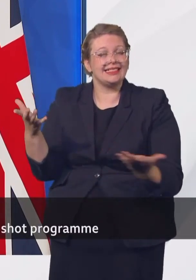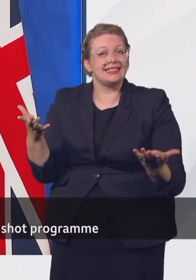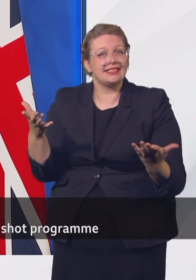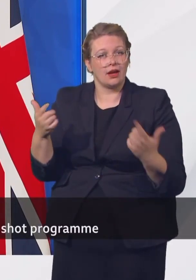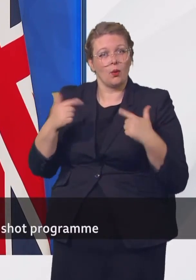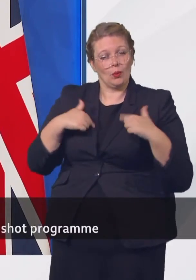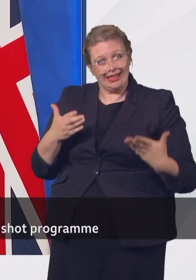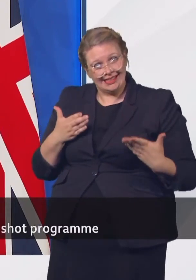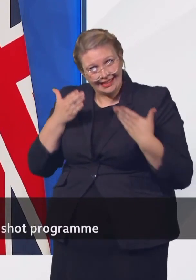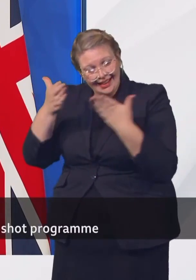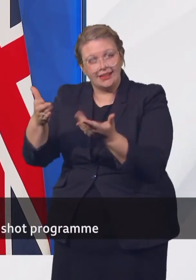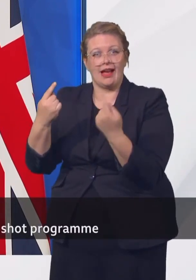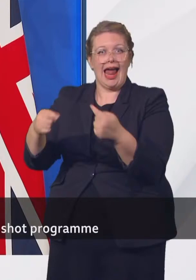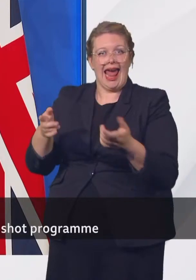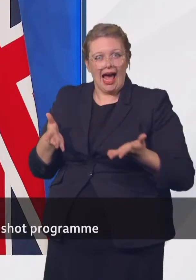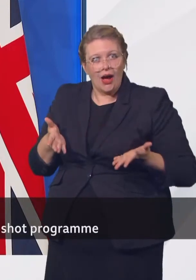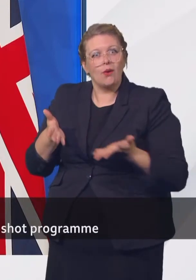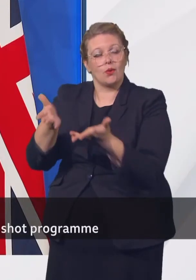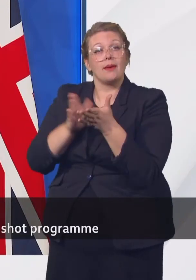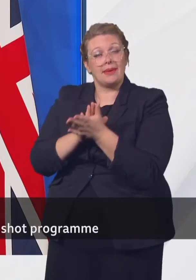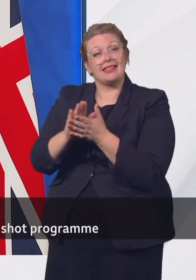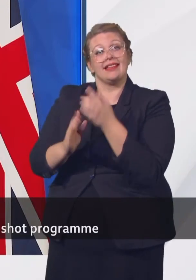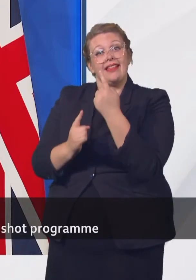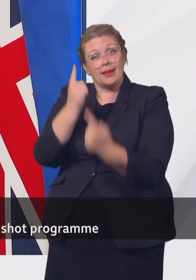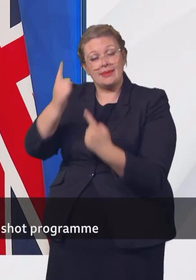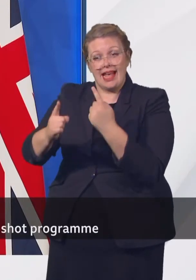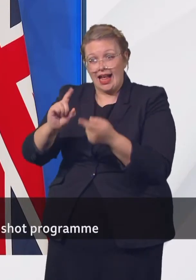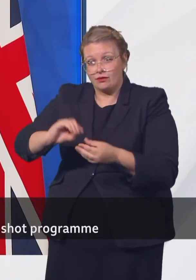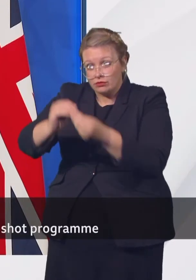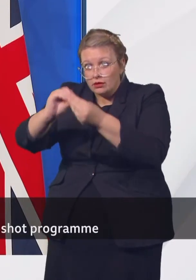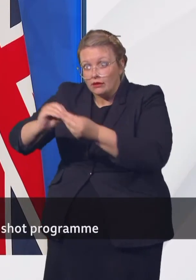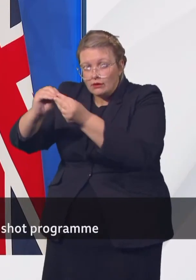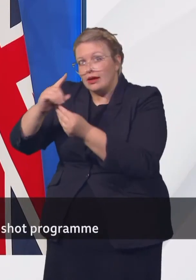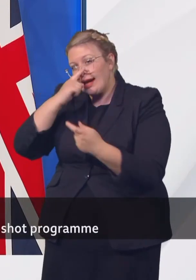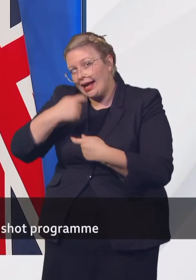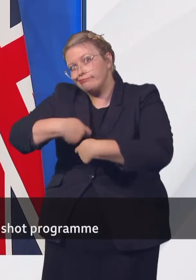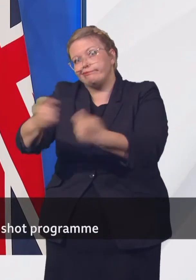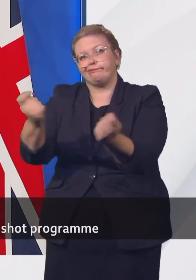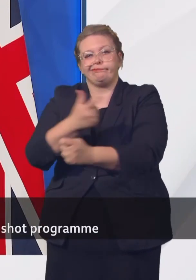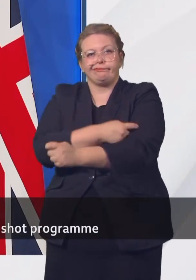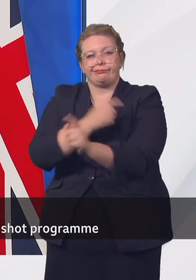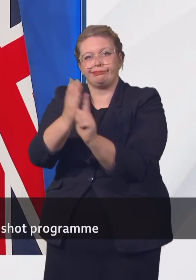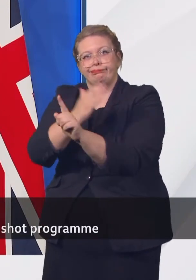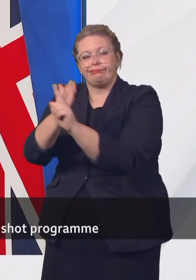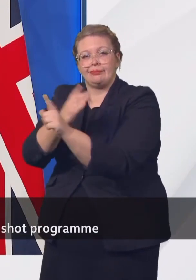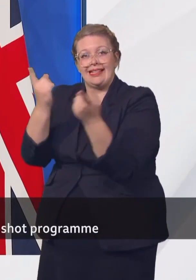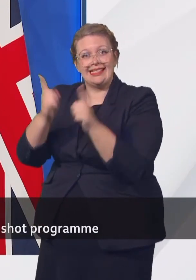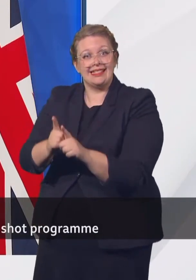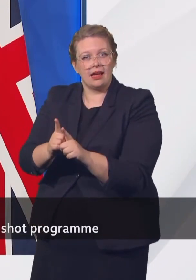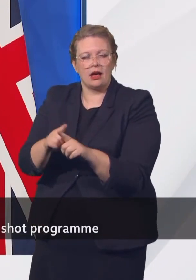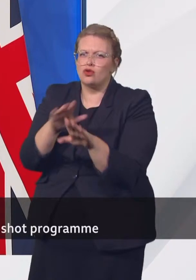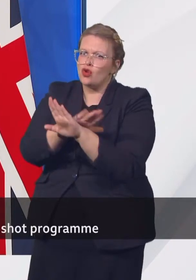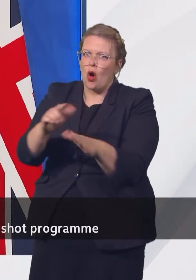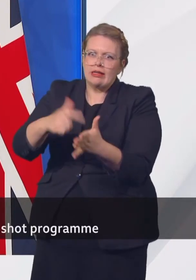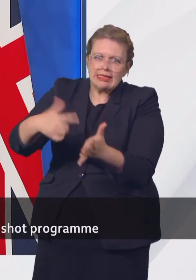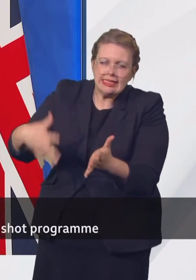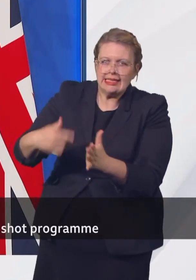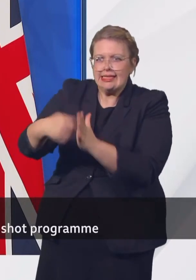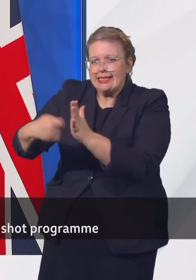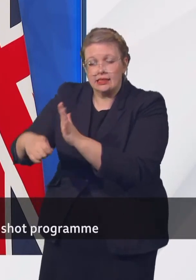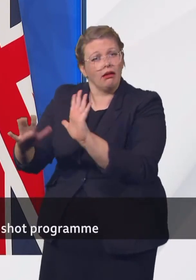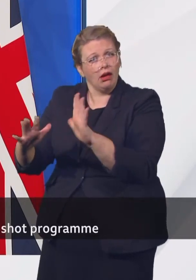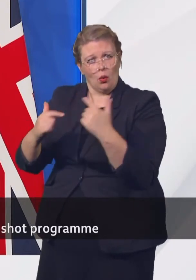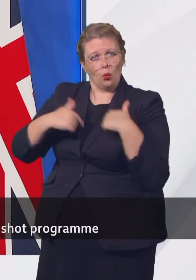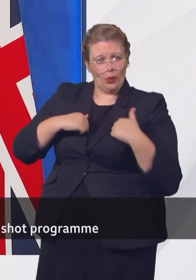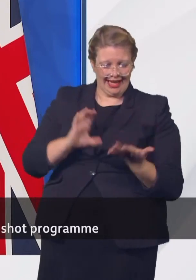Obviously that means that they can provide vaccine to people in India at cost with the investment